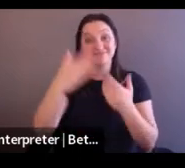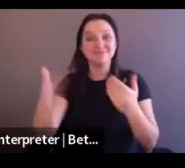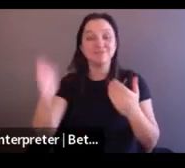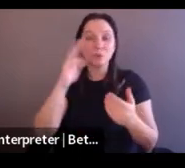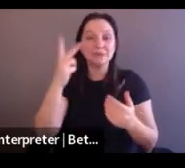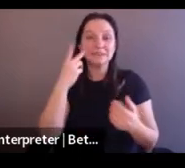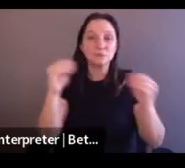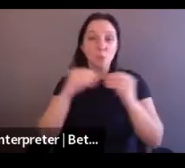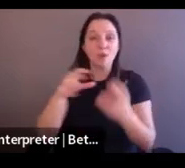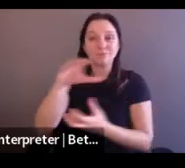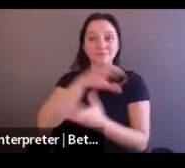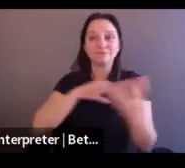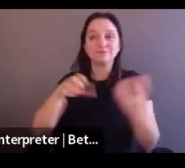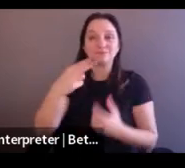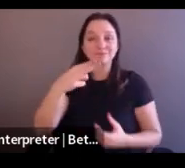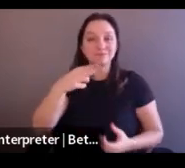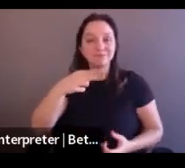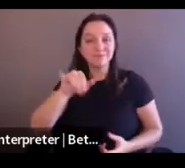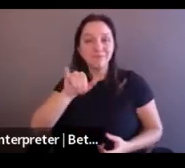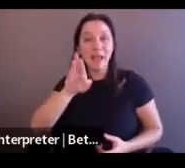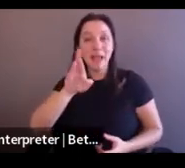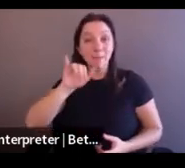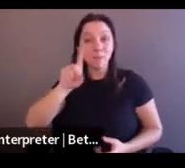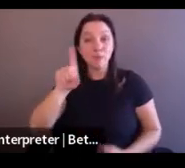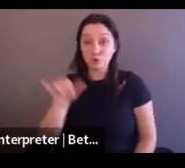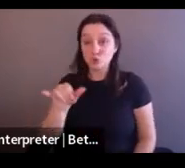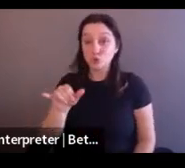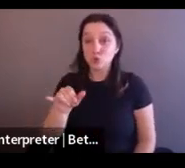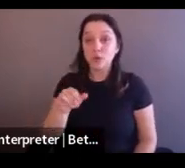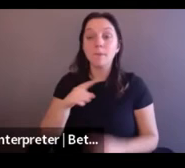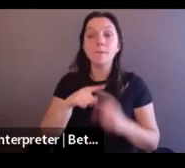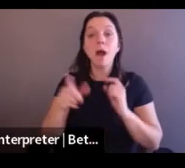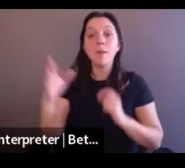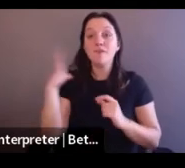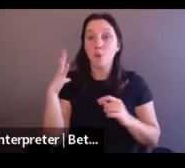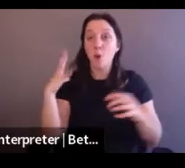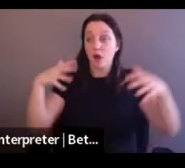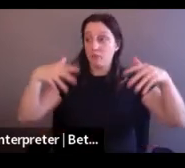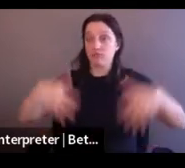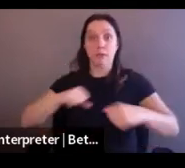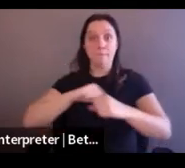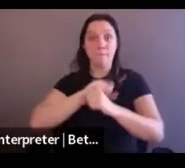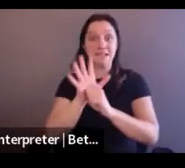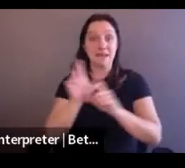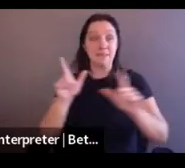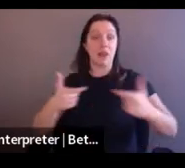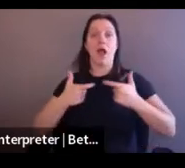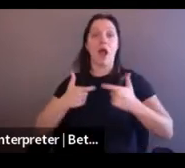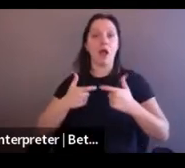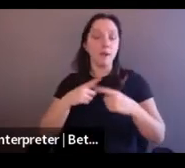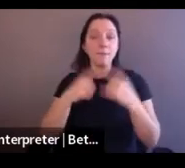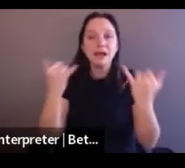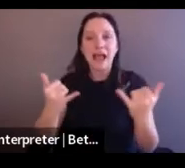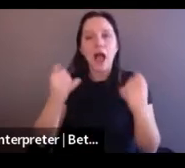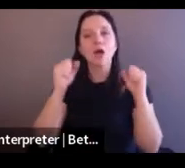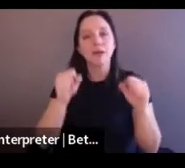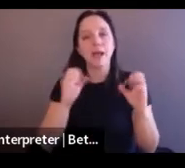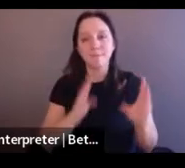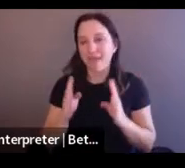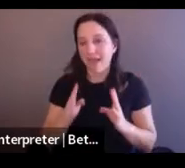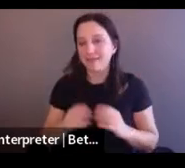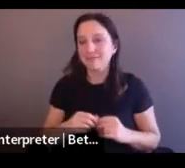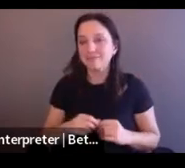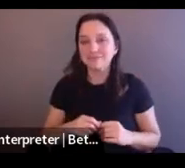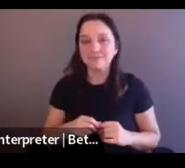So now we have a chance to plan for that. What does that look like? Really important when thinking about the volunteer